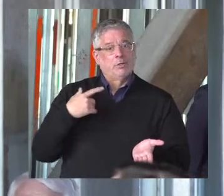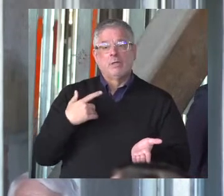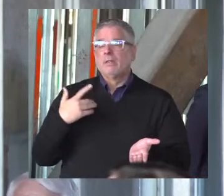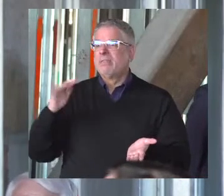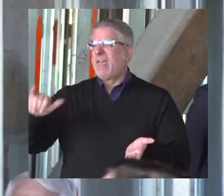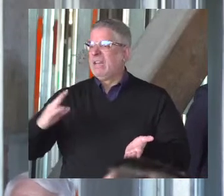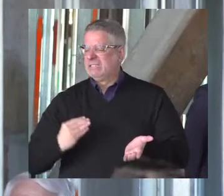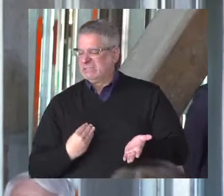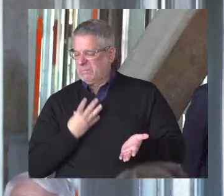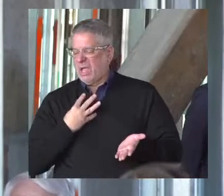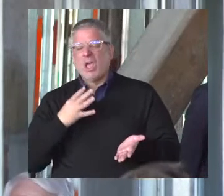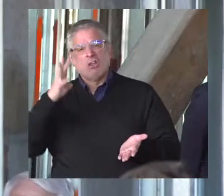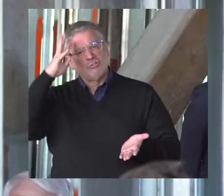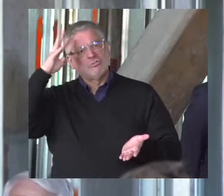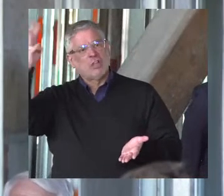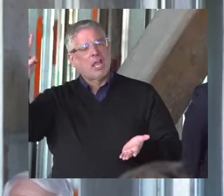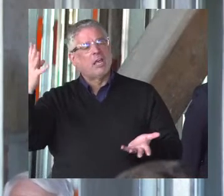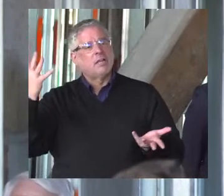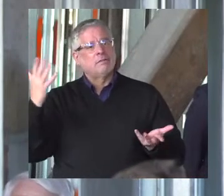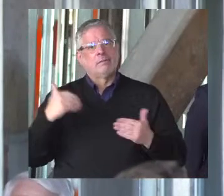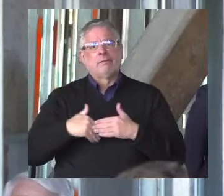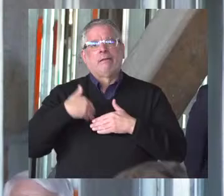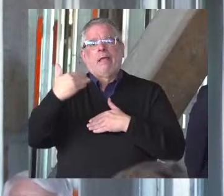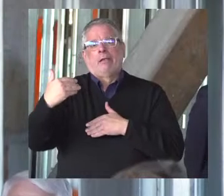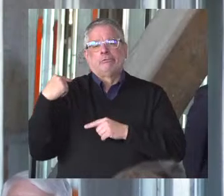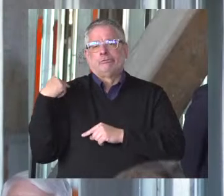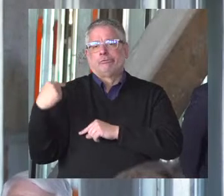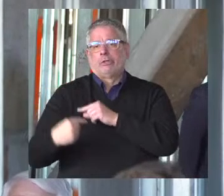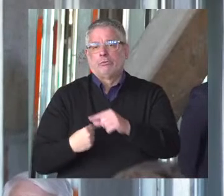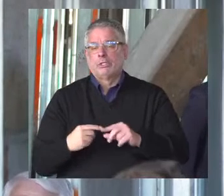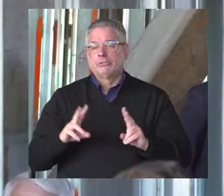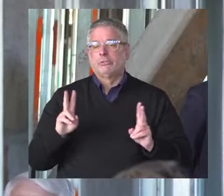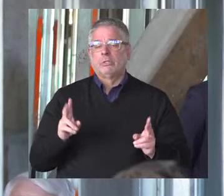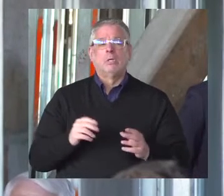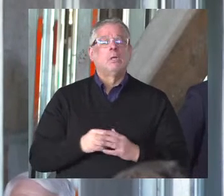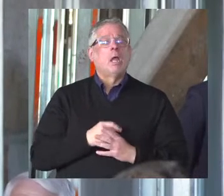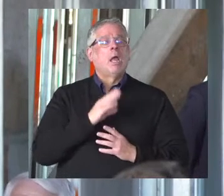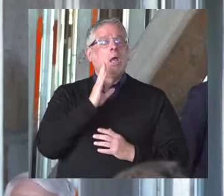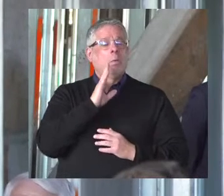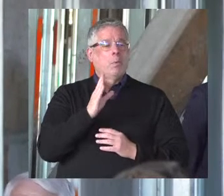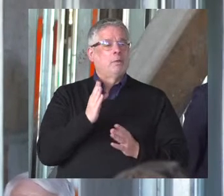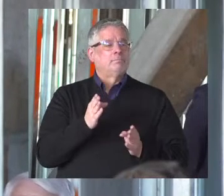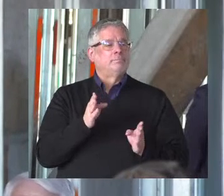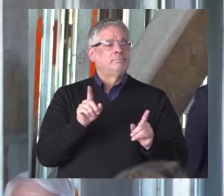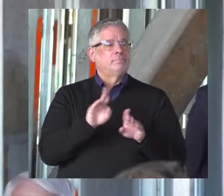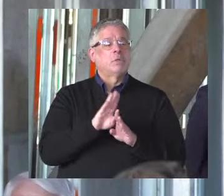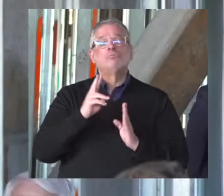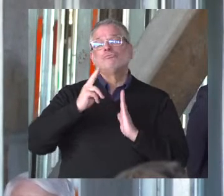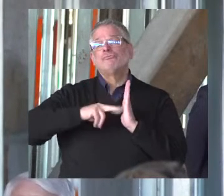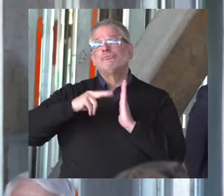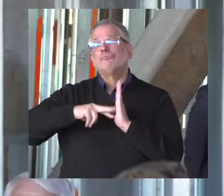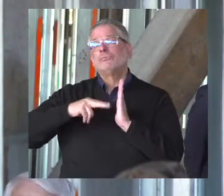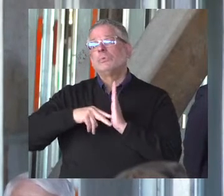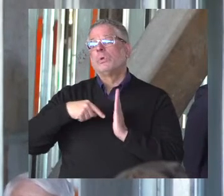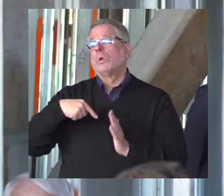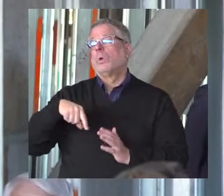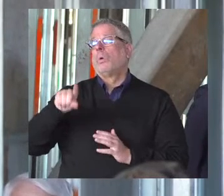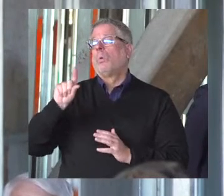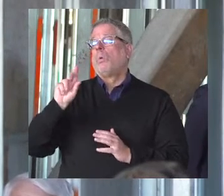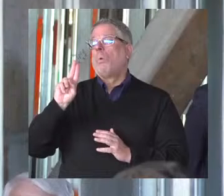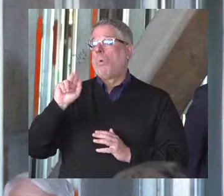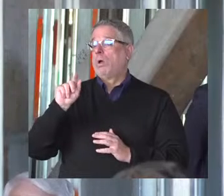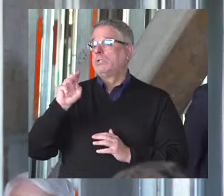inspire and create the next generation. And I'll just close on this. I've been reading a lot about quantum computing